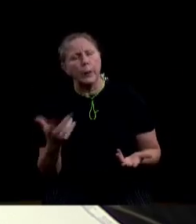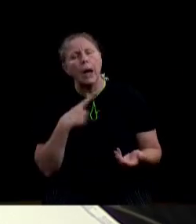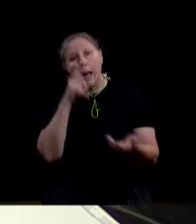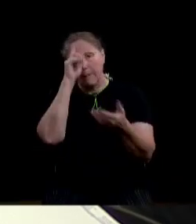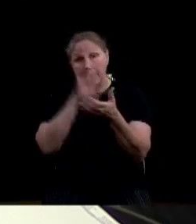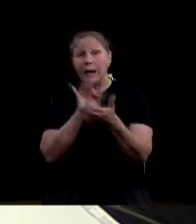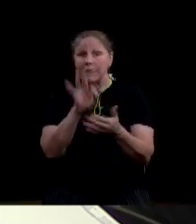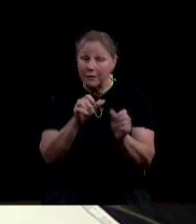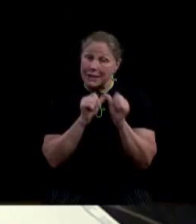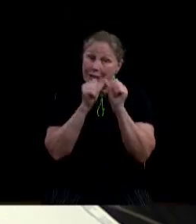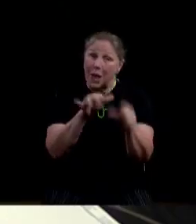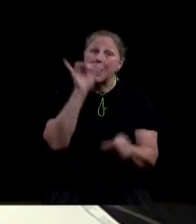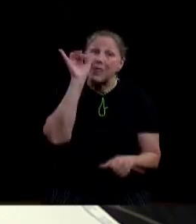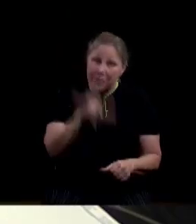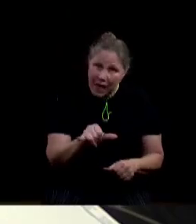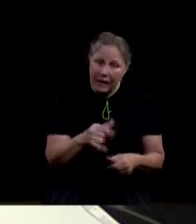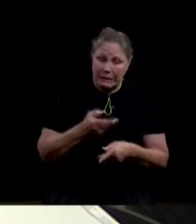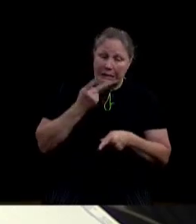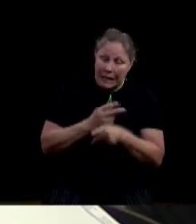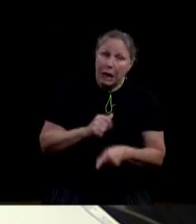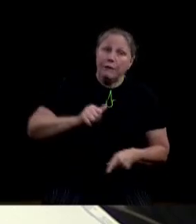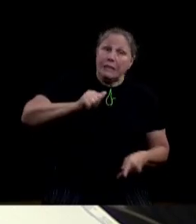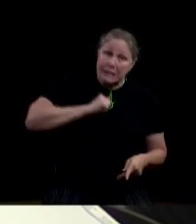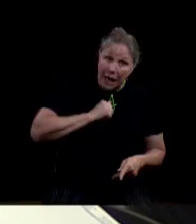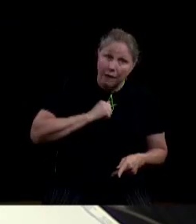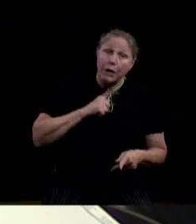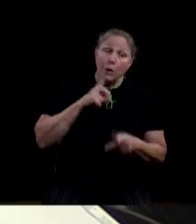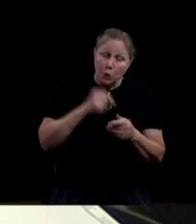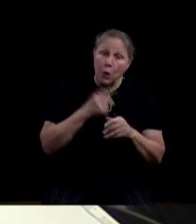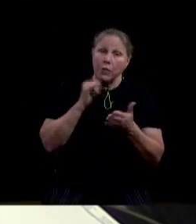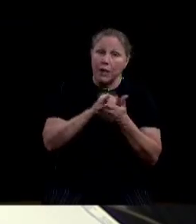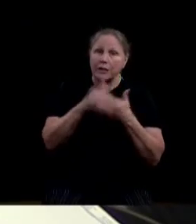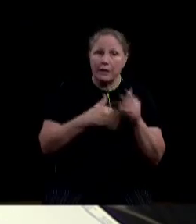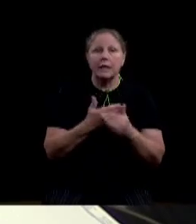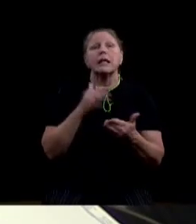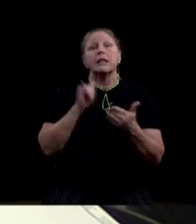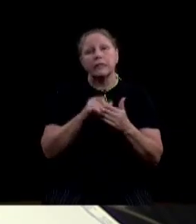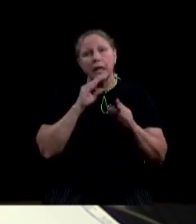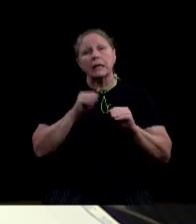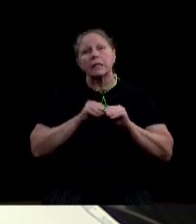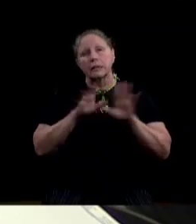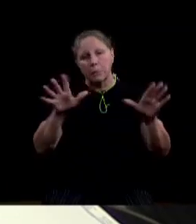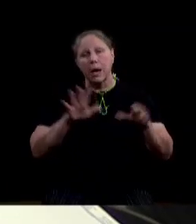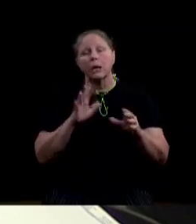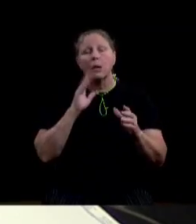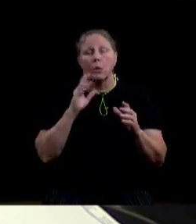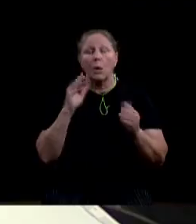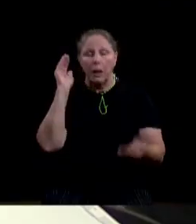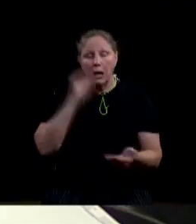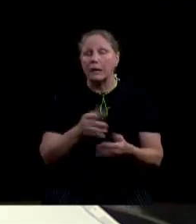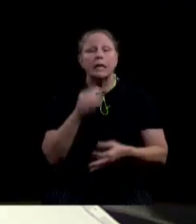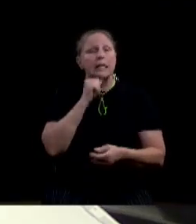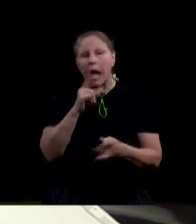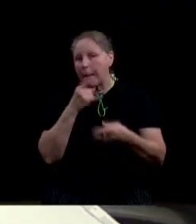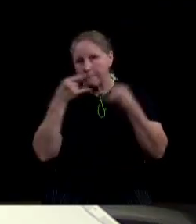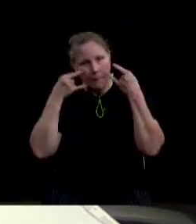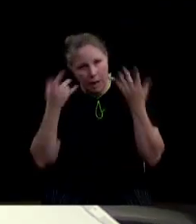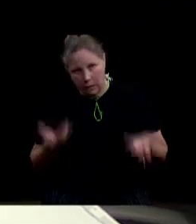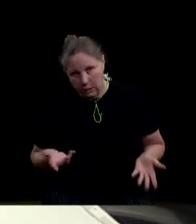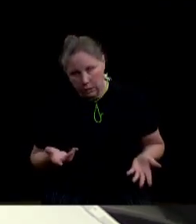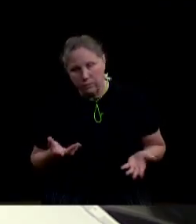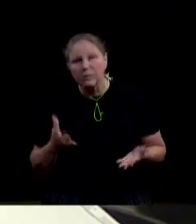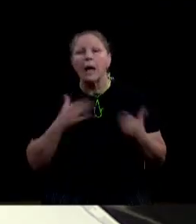hygiene, these methods will be more effective than wearing masks and social distancing. Our bodies are made to breathe in air and breathe out